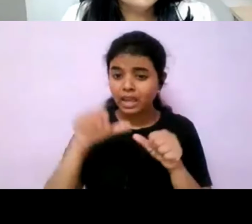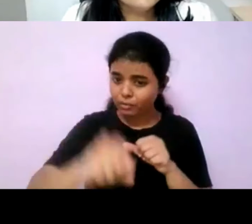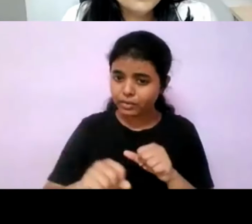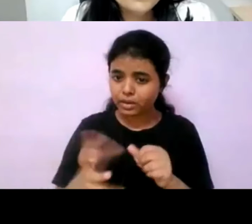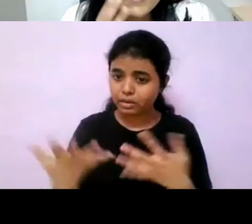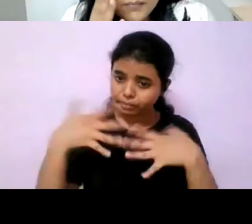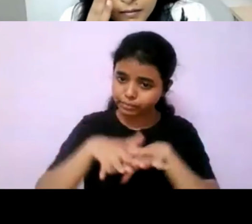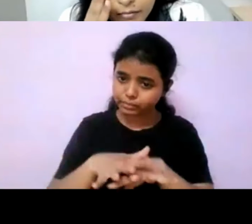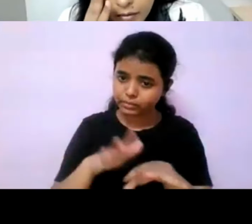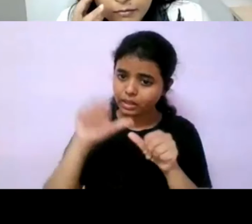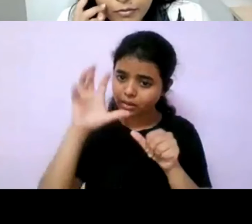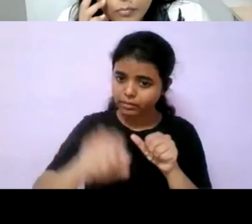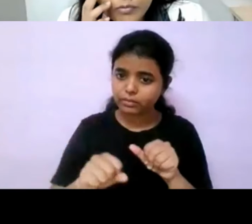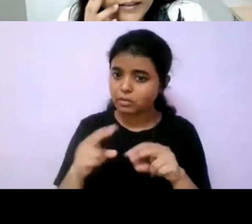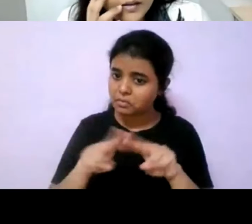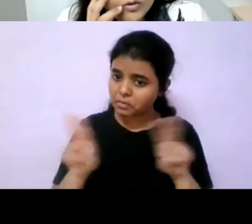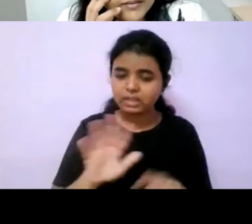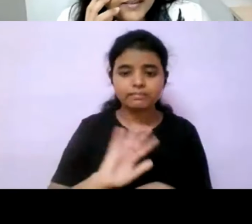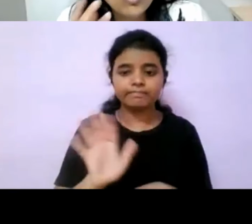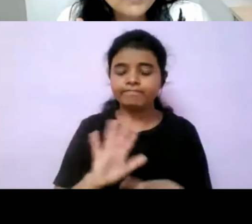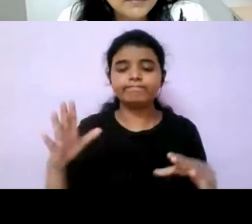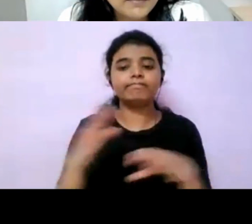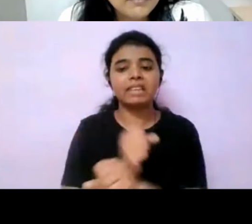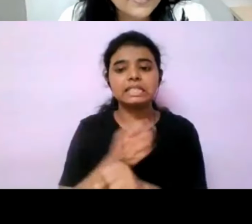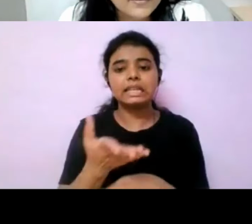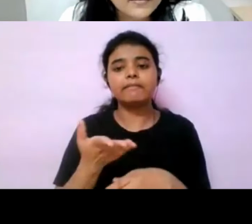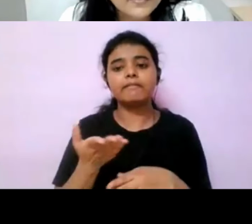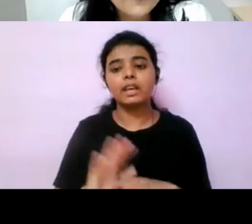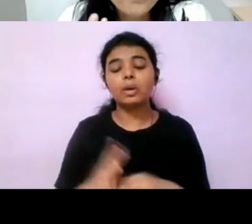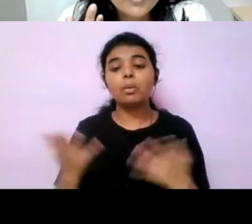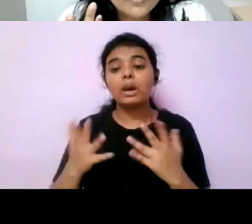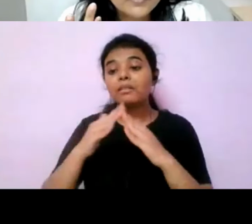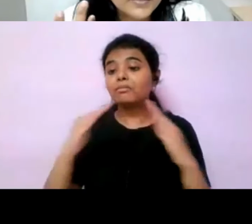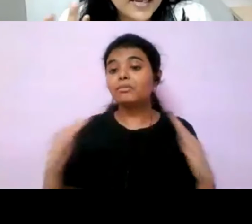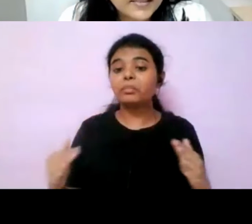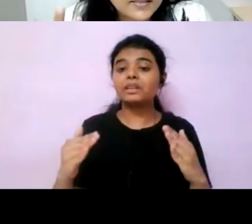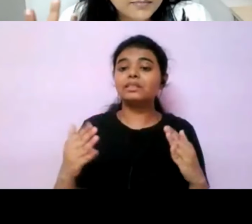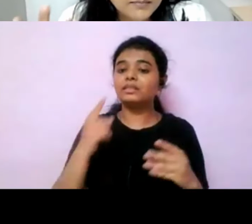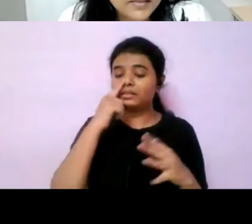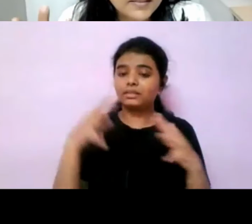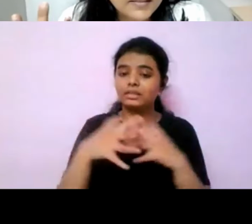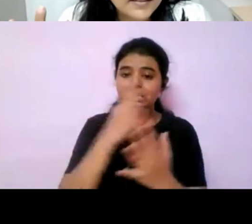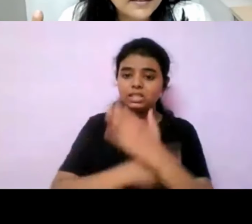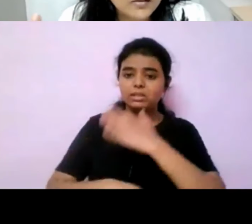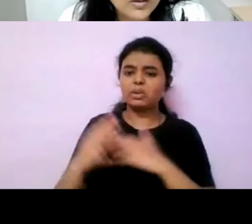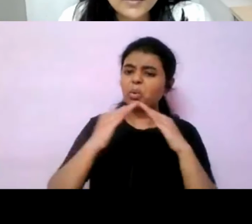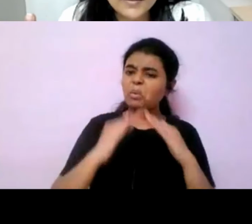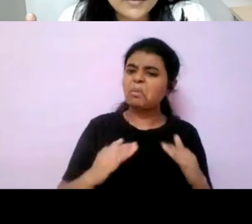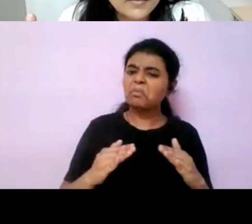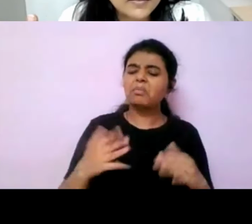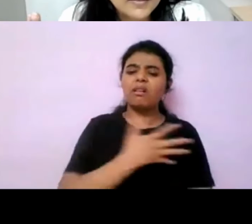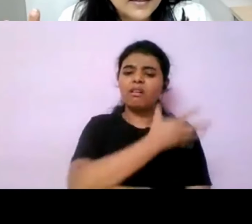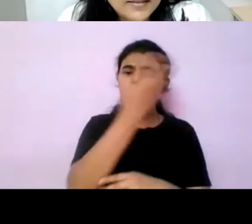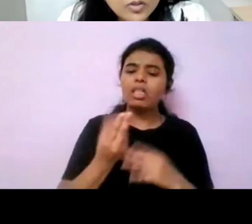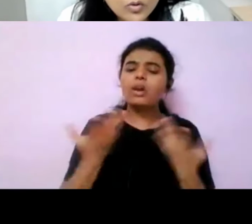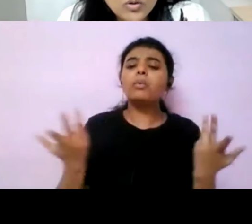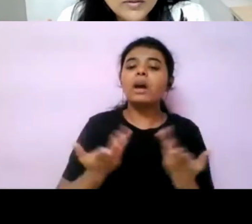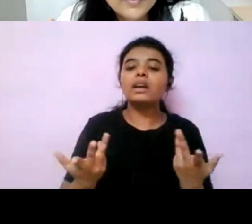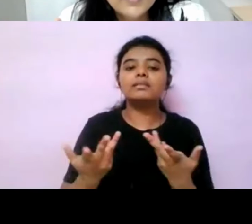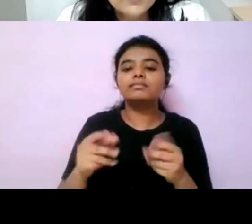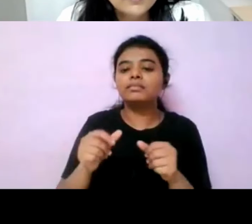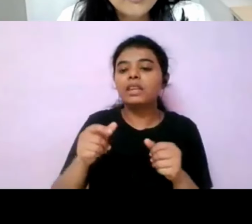by deterring disabled women from moving out of their homes. I mean, where are the accessible buses and local trains and